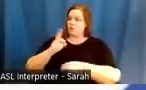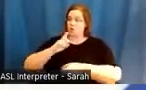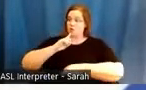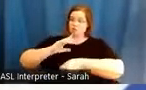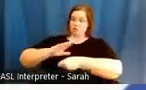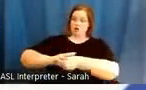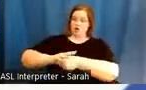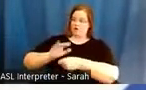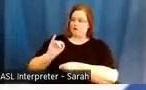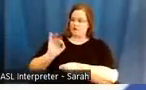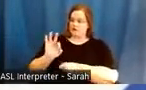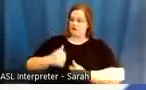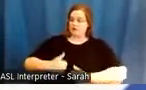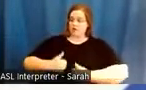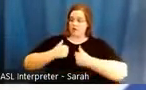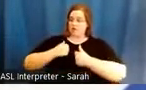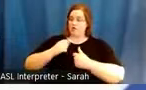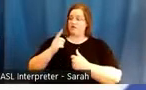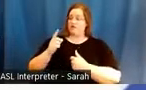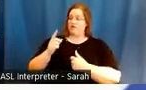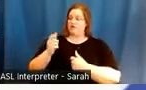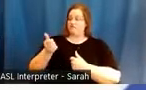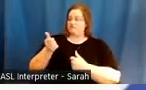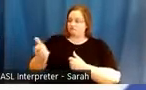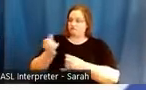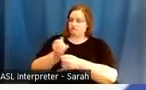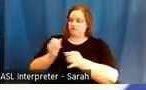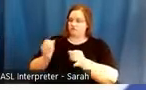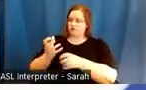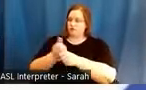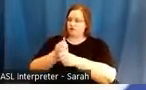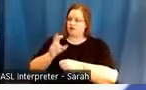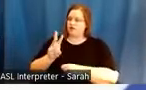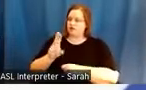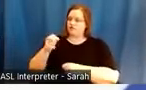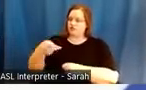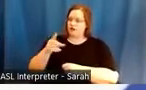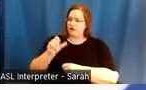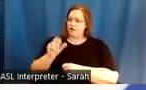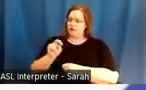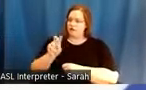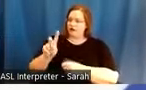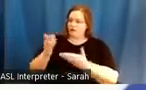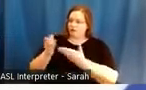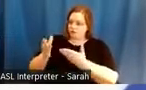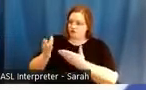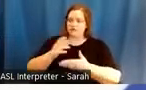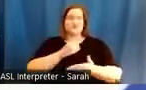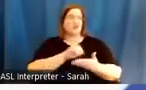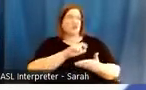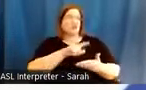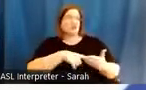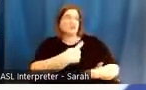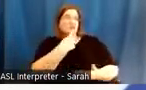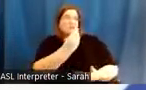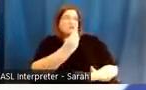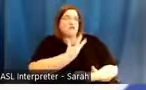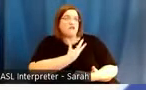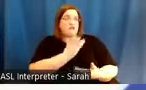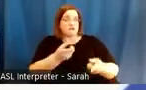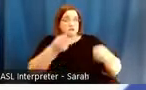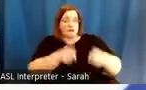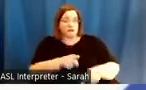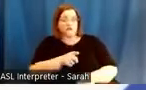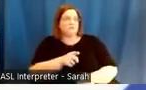you lived in your own apartment, you would get wraparound services. That's what they said, but then they never did that.